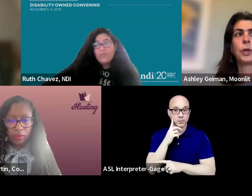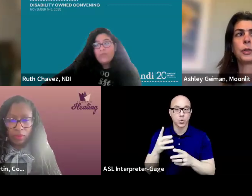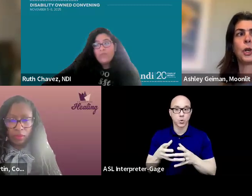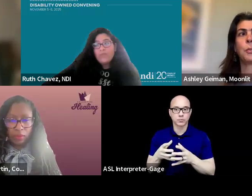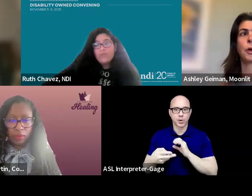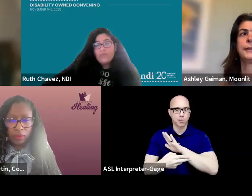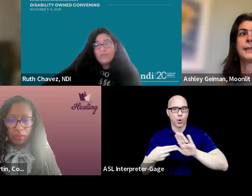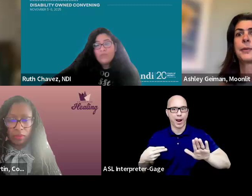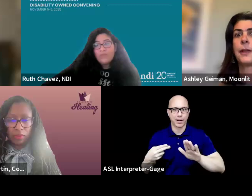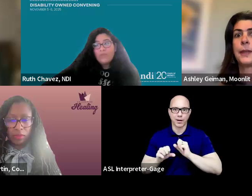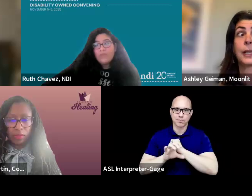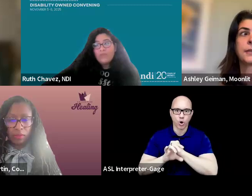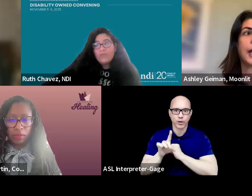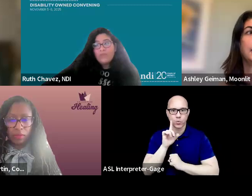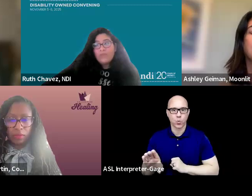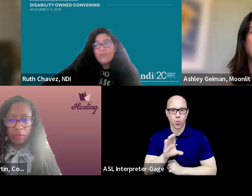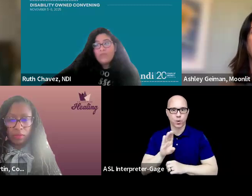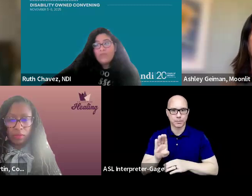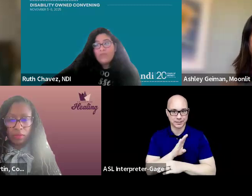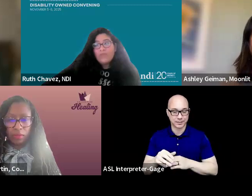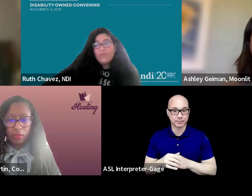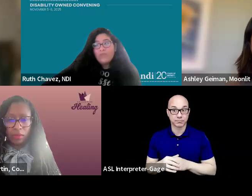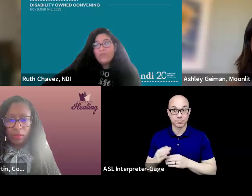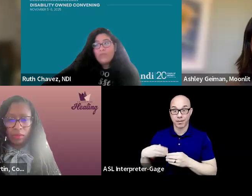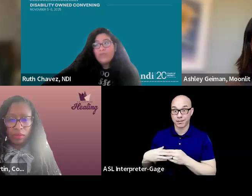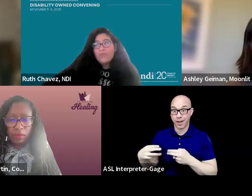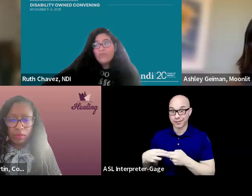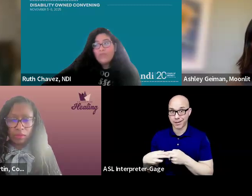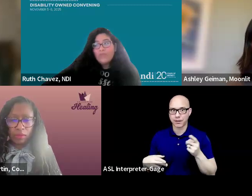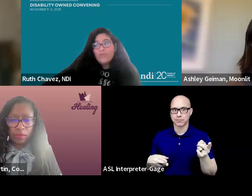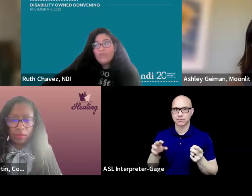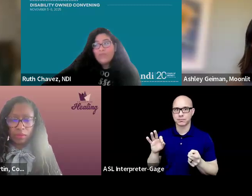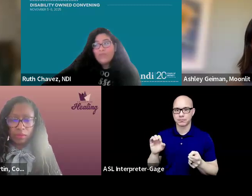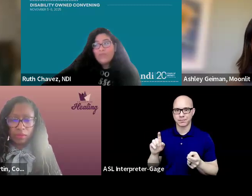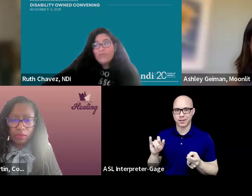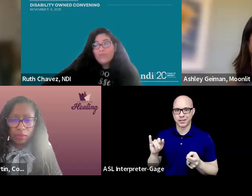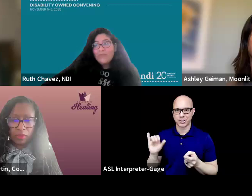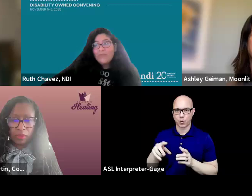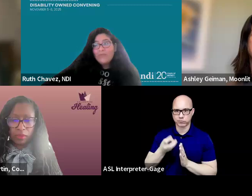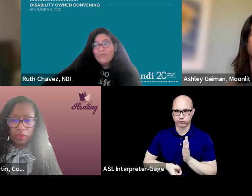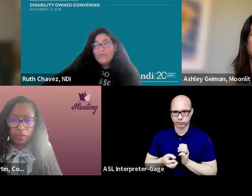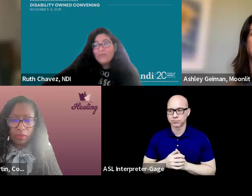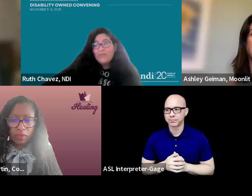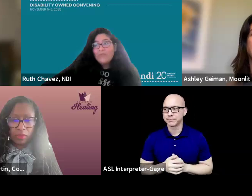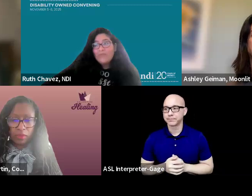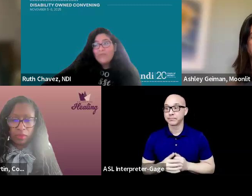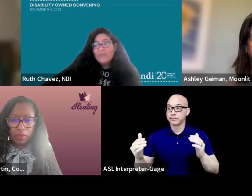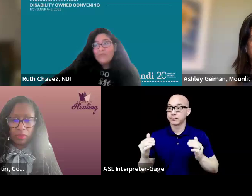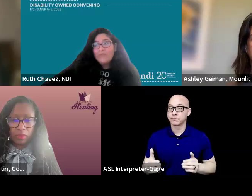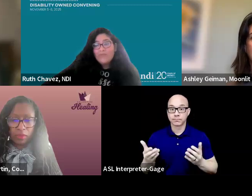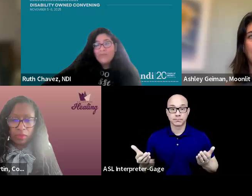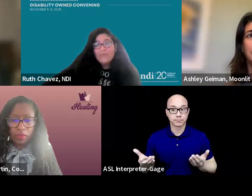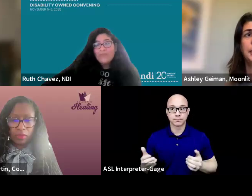Felicia will go more in depth on the next slide. So the next one on the list would be